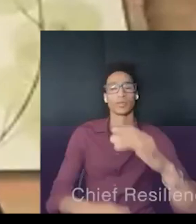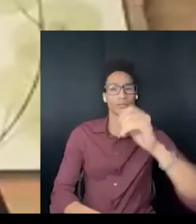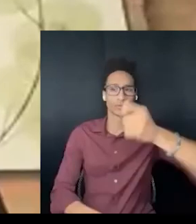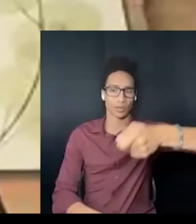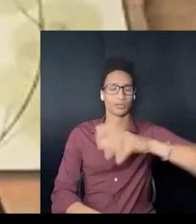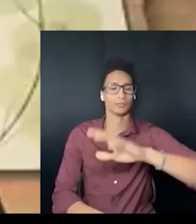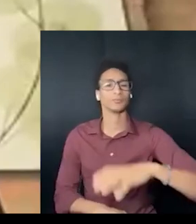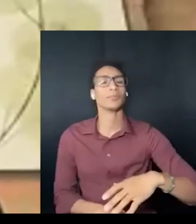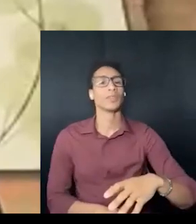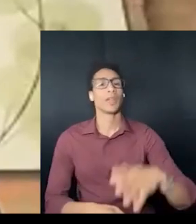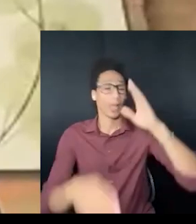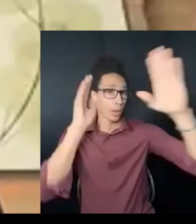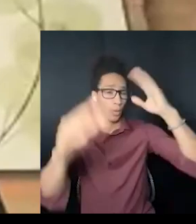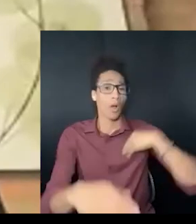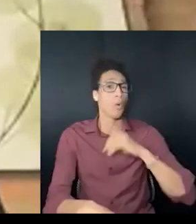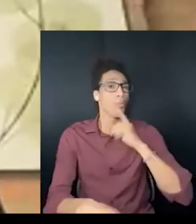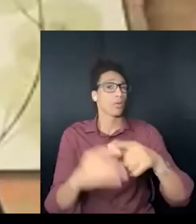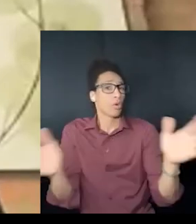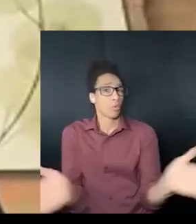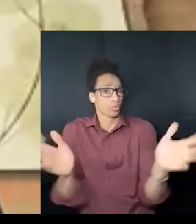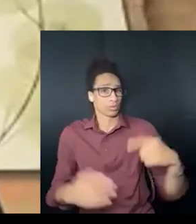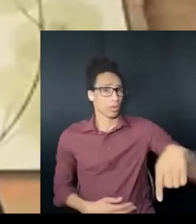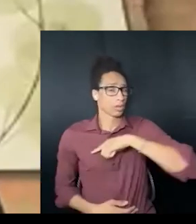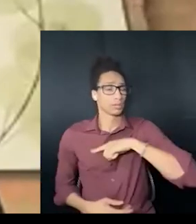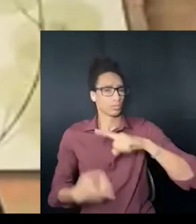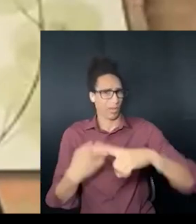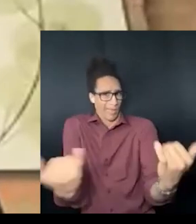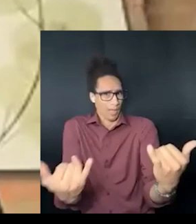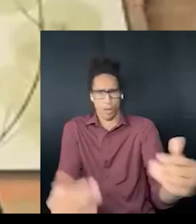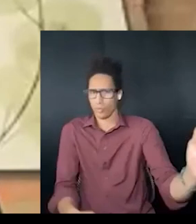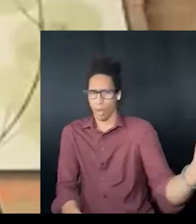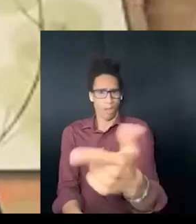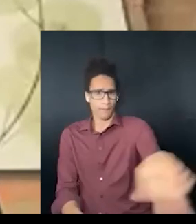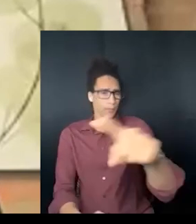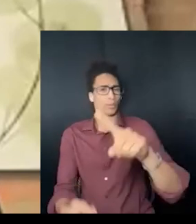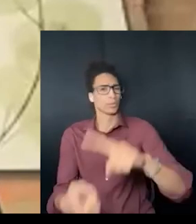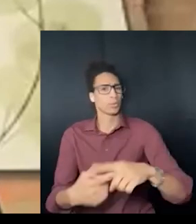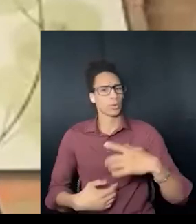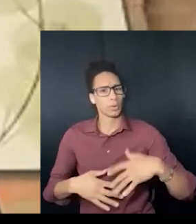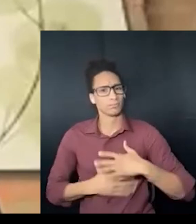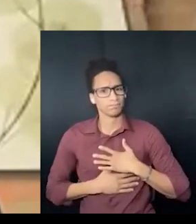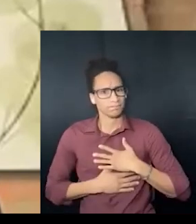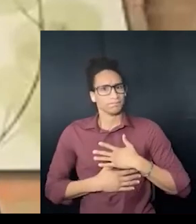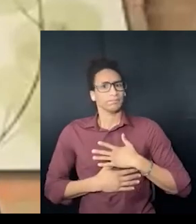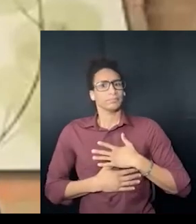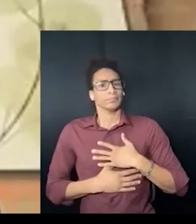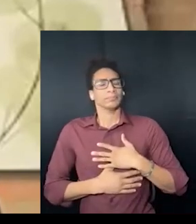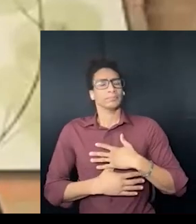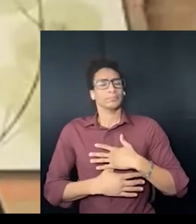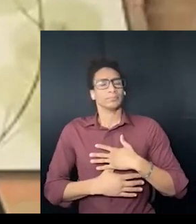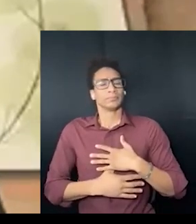us right where we are to take a deep breath, to breathe in deeply as you desire and to